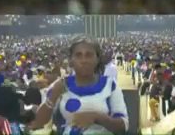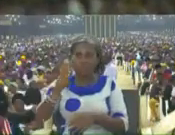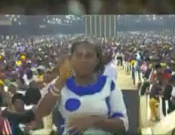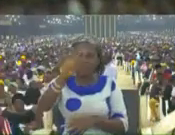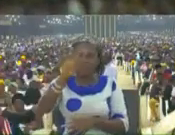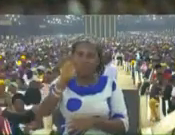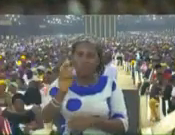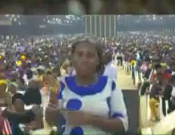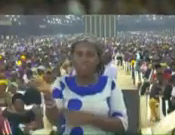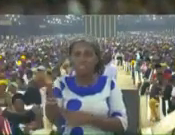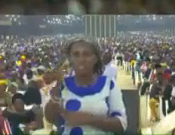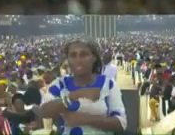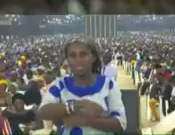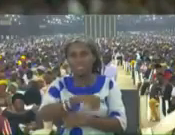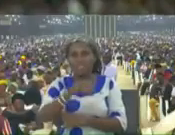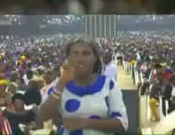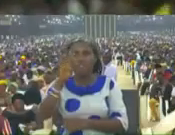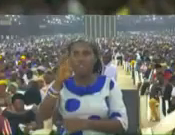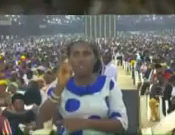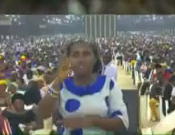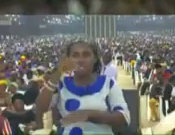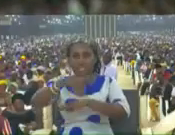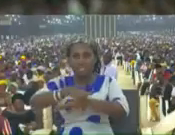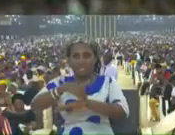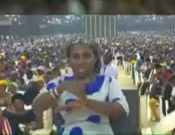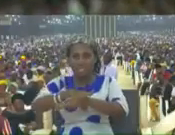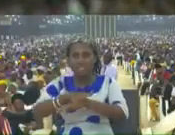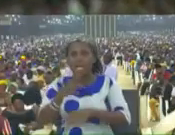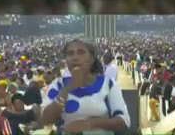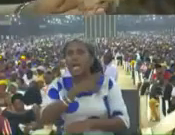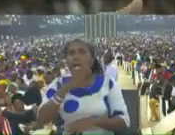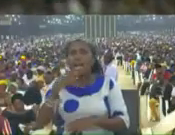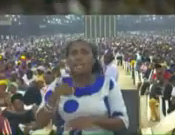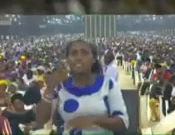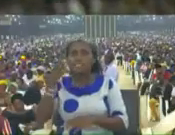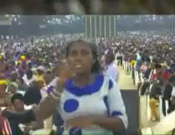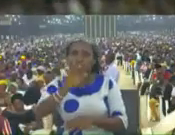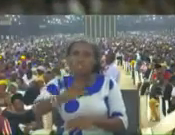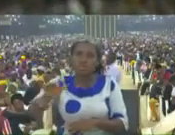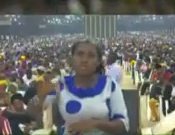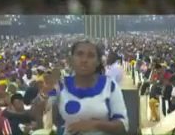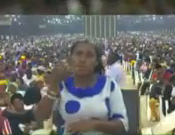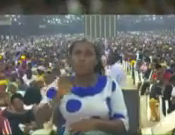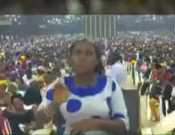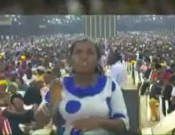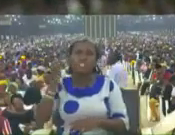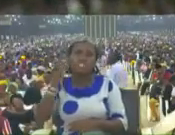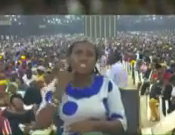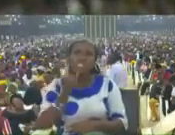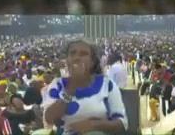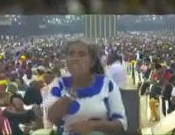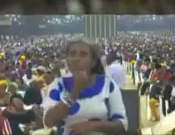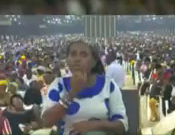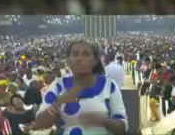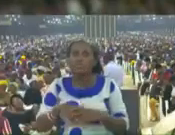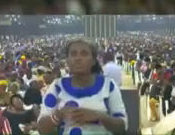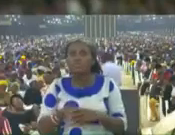nights. And the children of Israel said to Aaron,